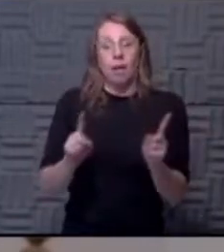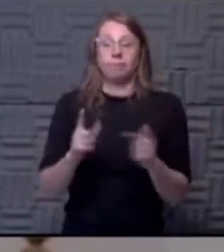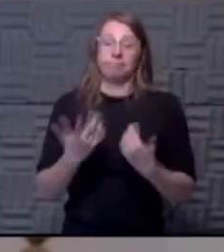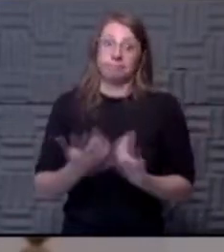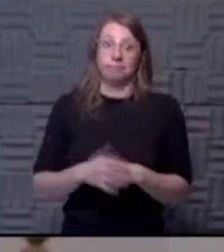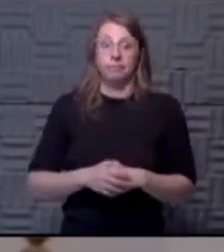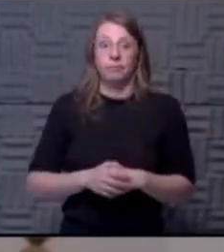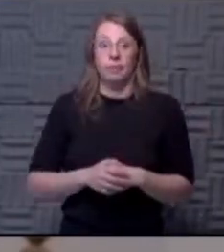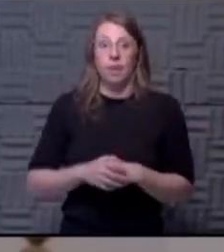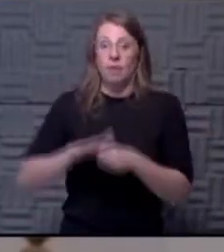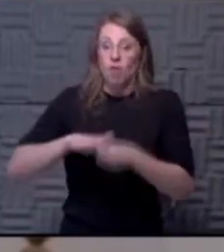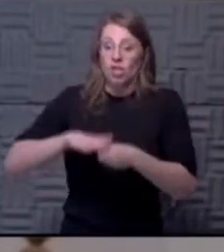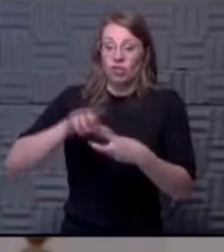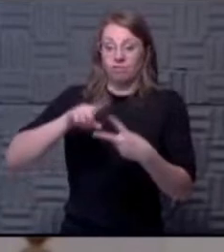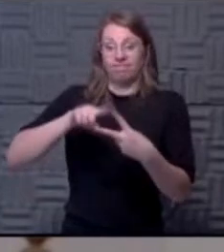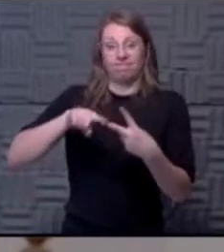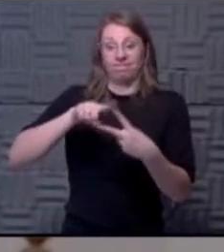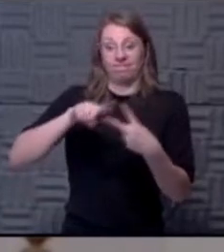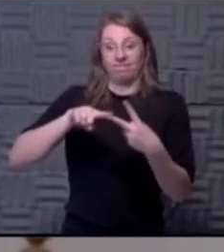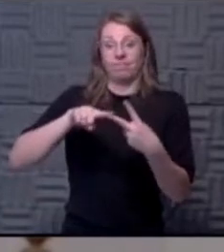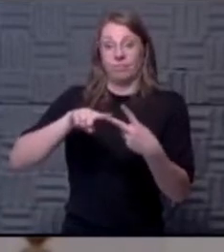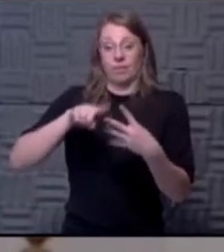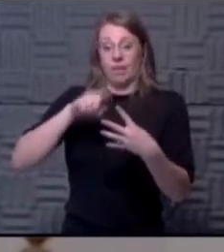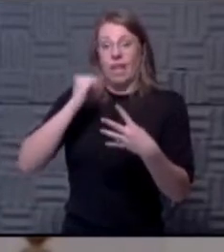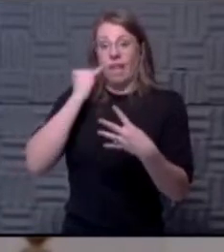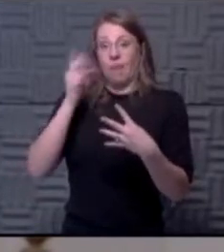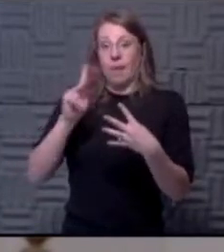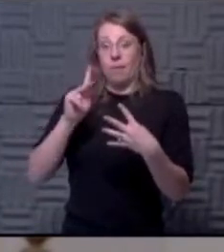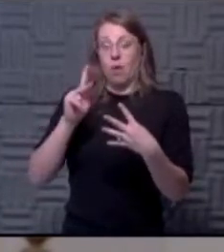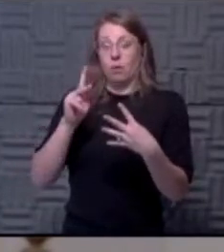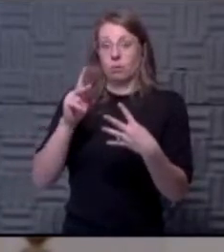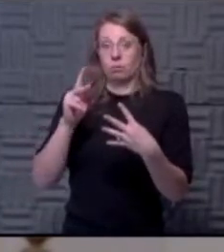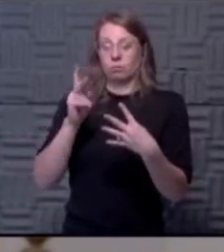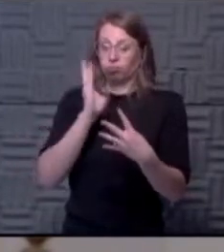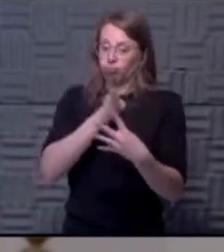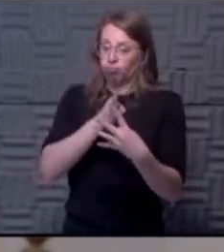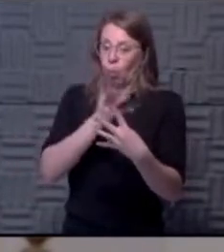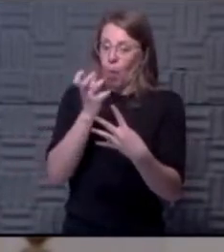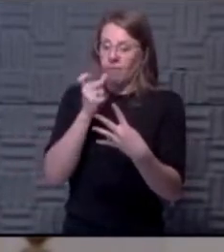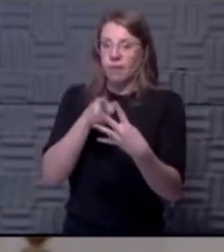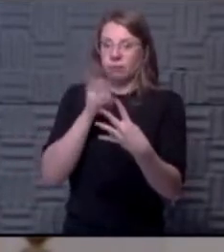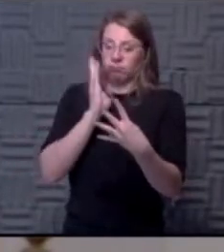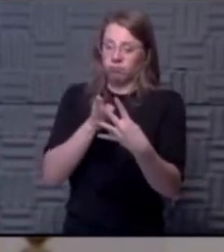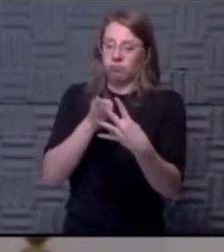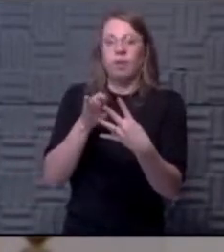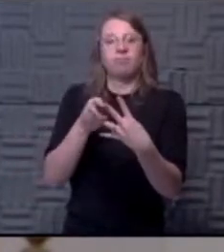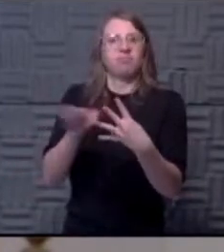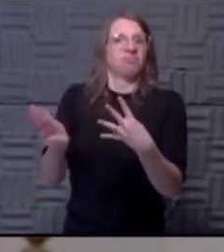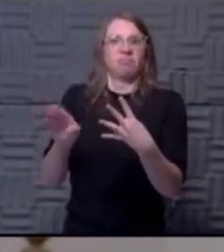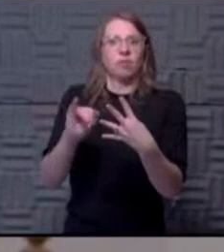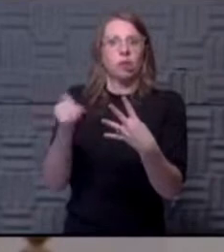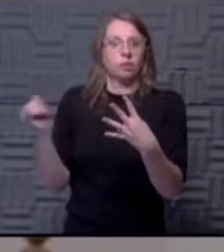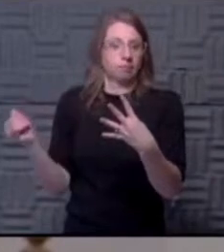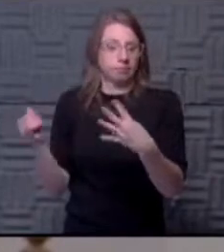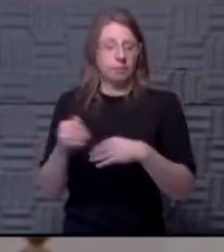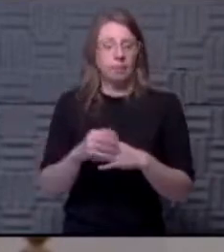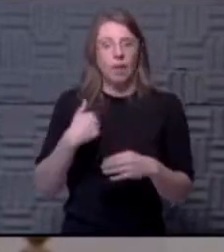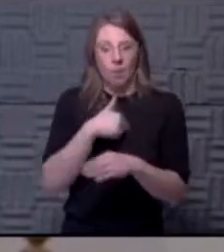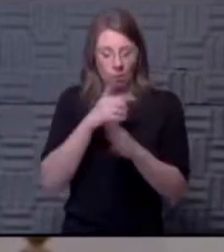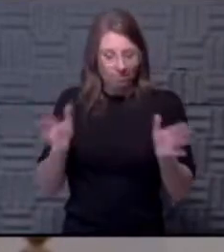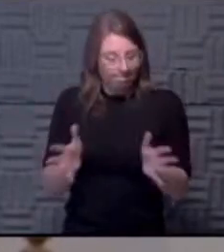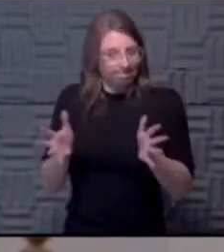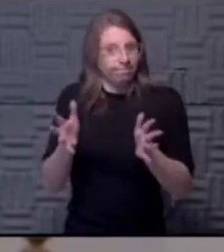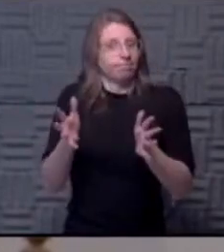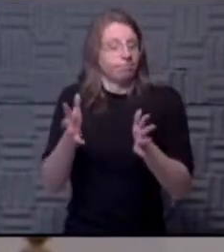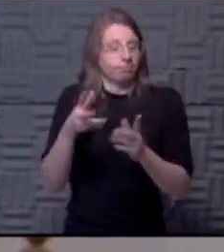on Pfizer and Moderna then if people are highly selective. So yes, it's true what's being asked, but we've pushed a lot of product